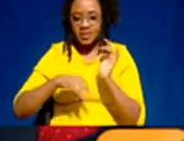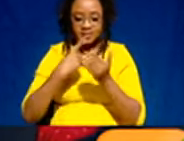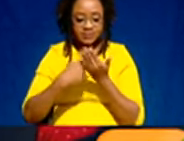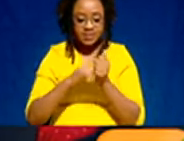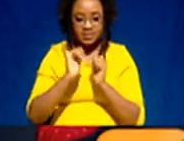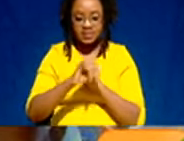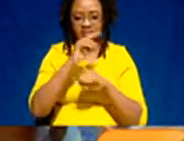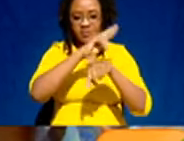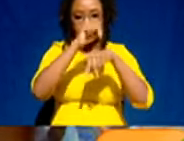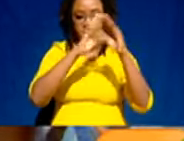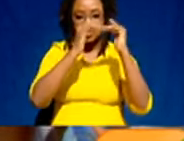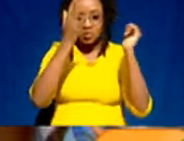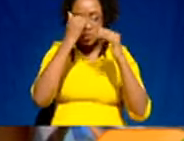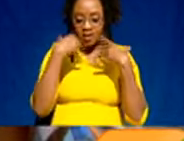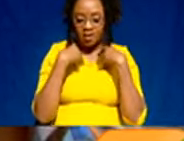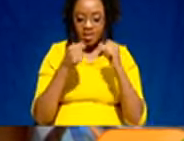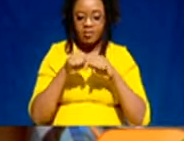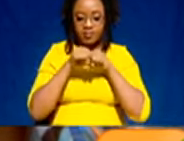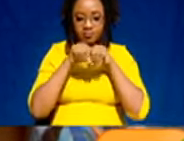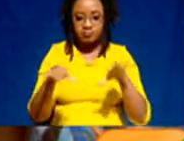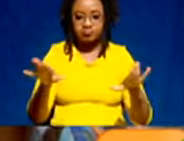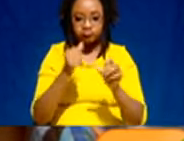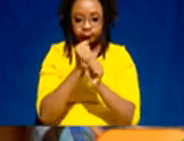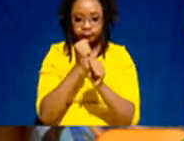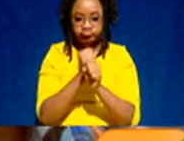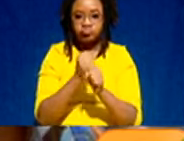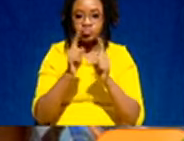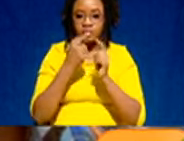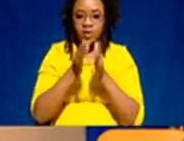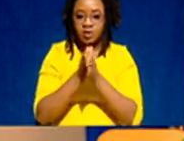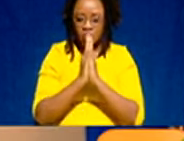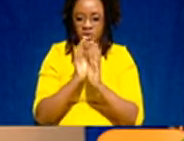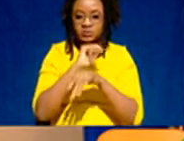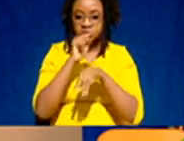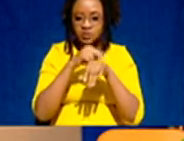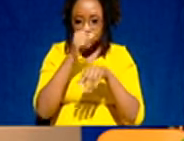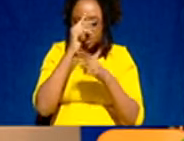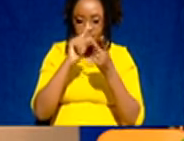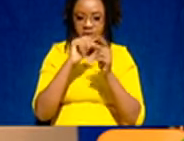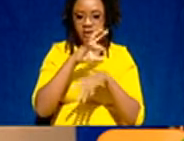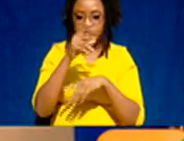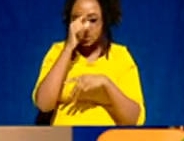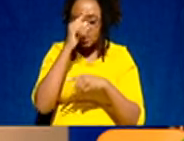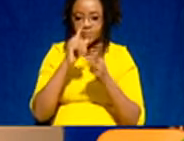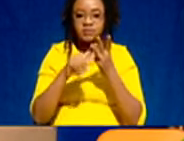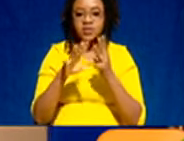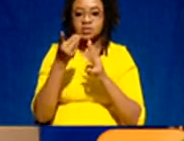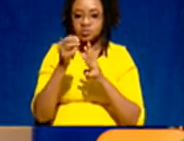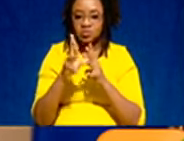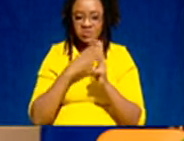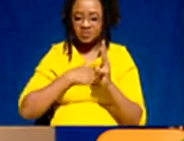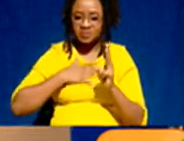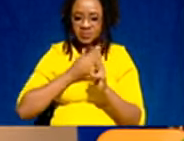health is a devolved function, and we urge the national government, the county governments and the doctors to exercise sobriety as parties,